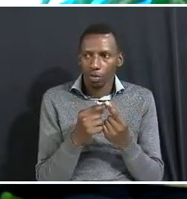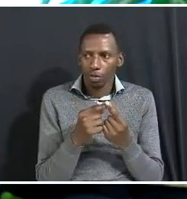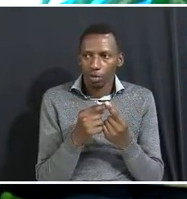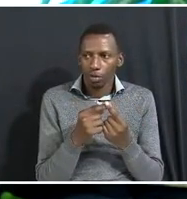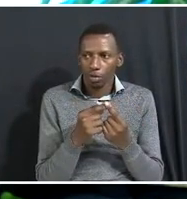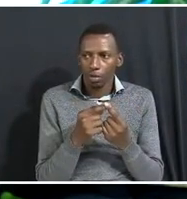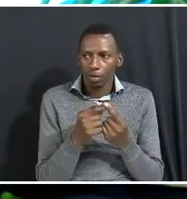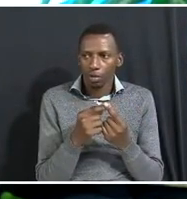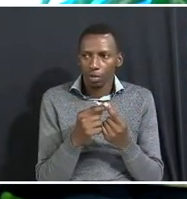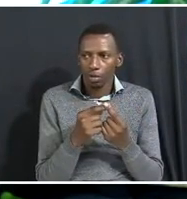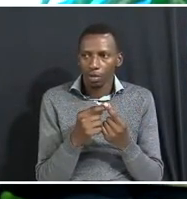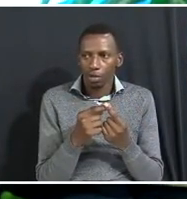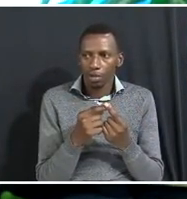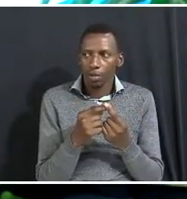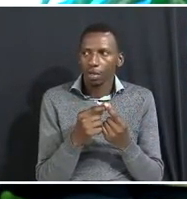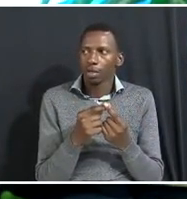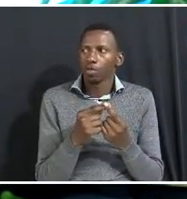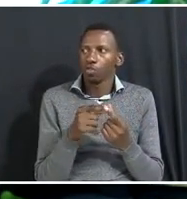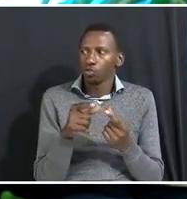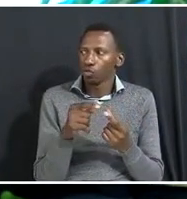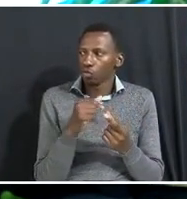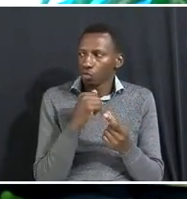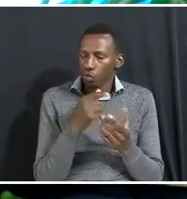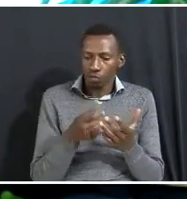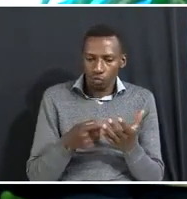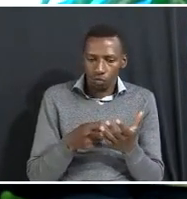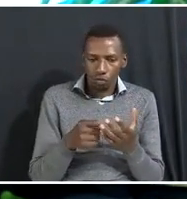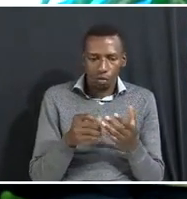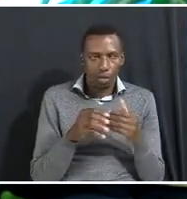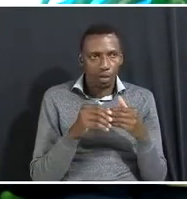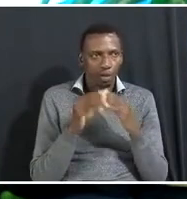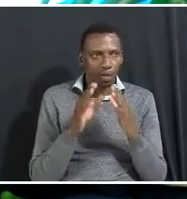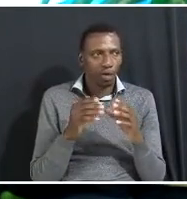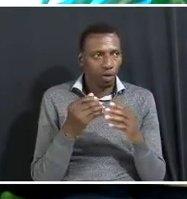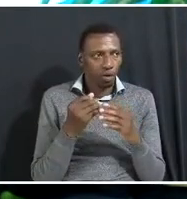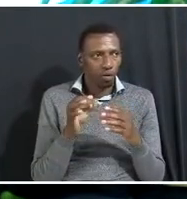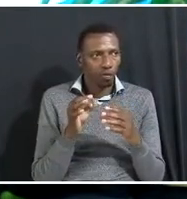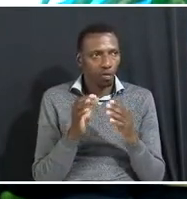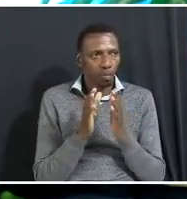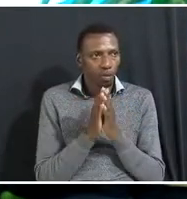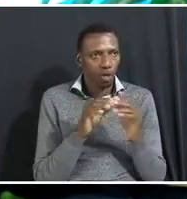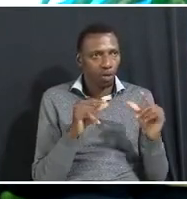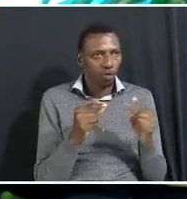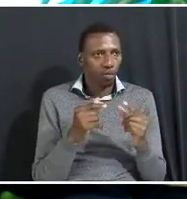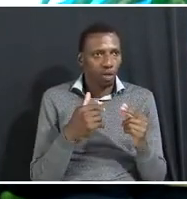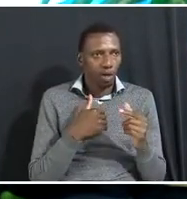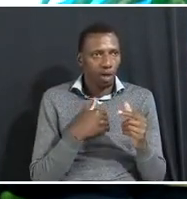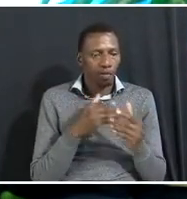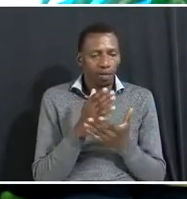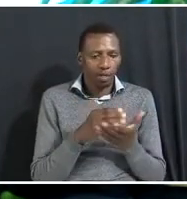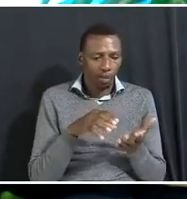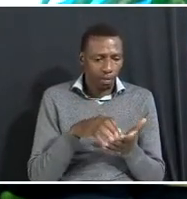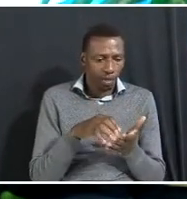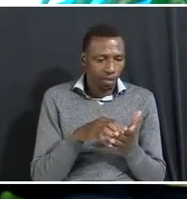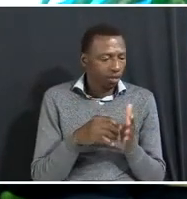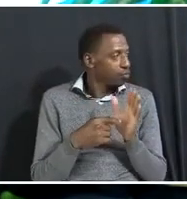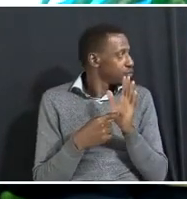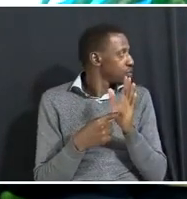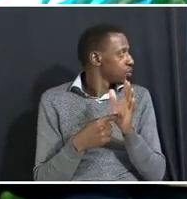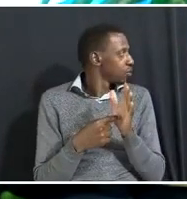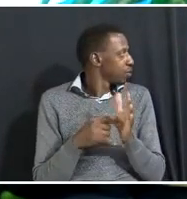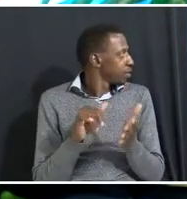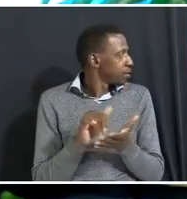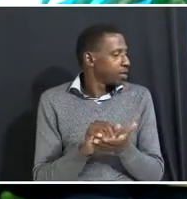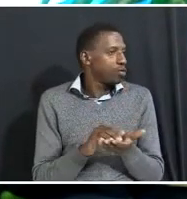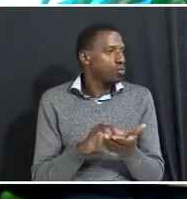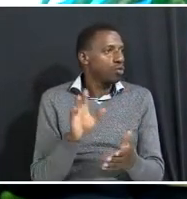not want to subscribe to be a leader of the prayer cell. I have cases to point that